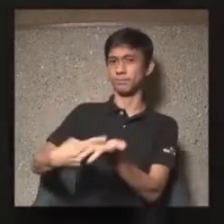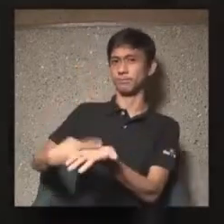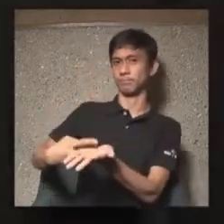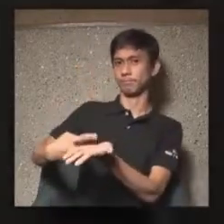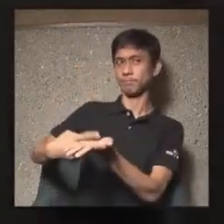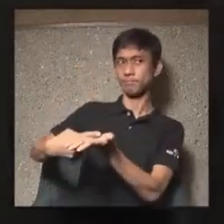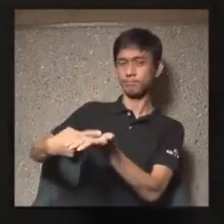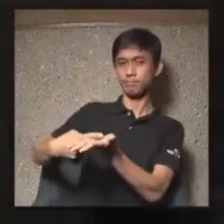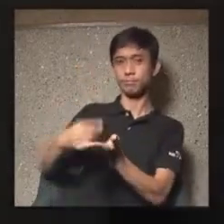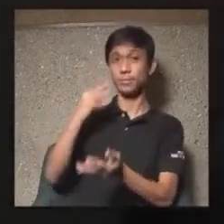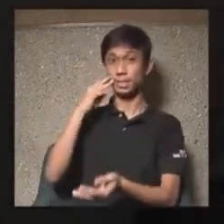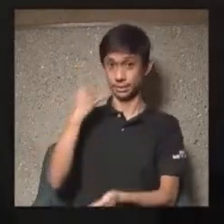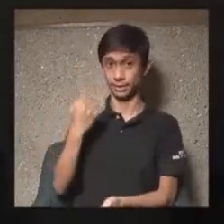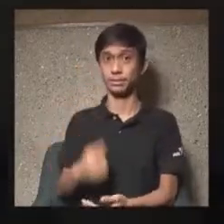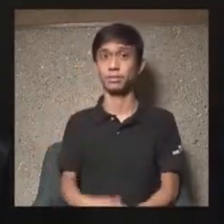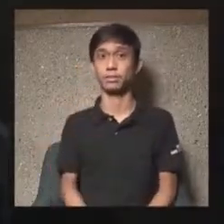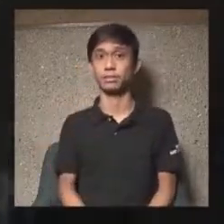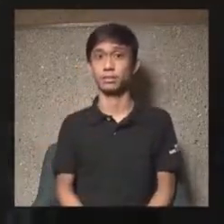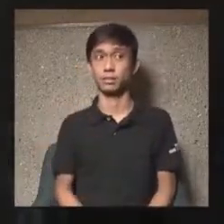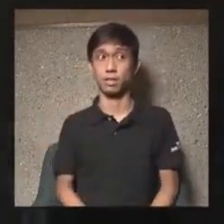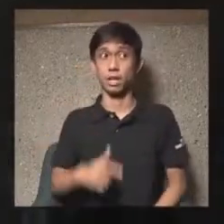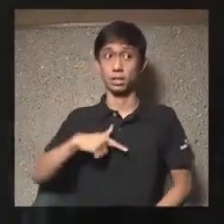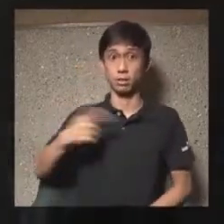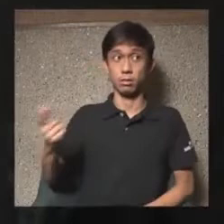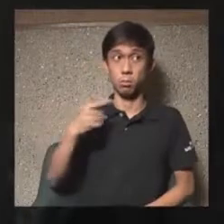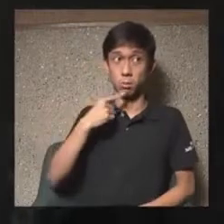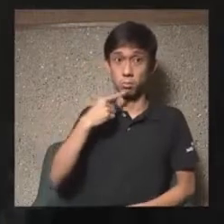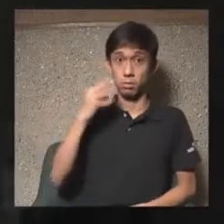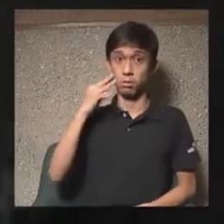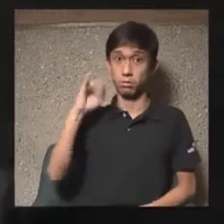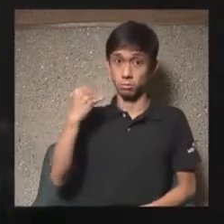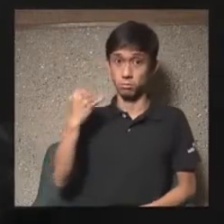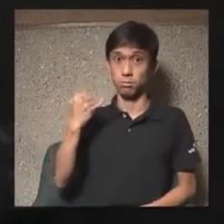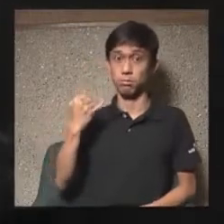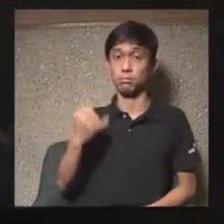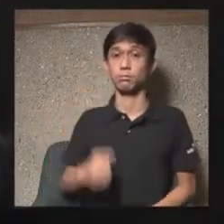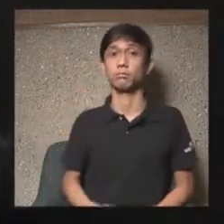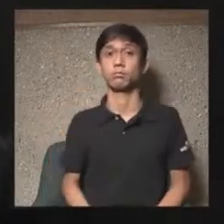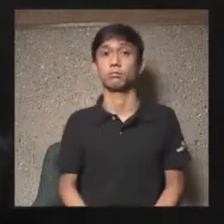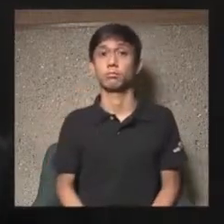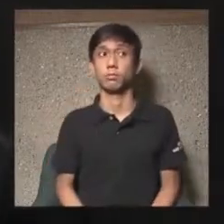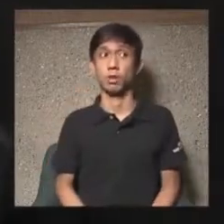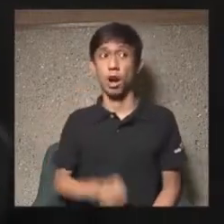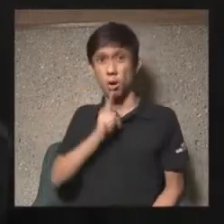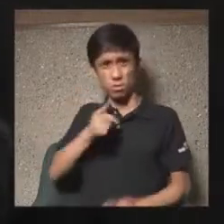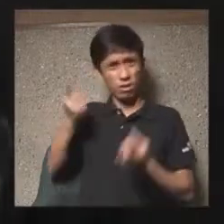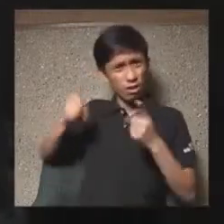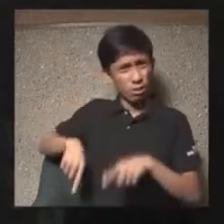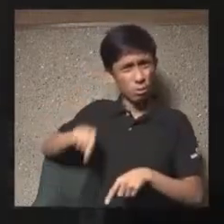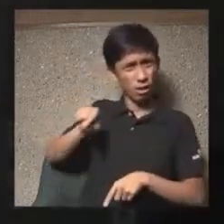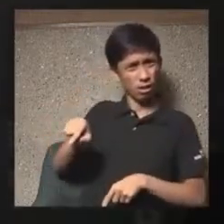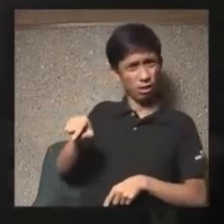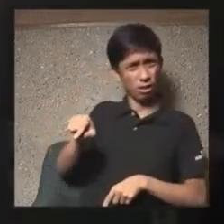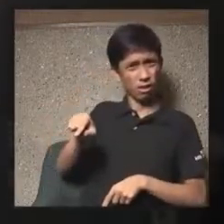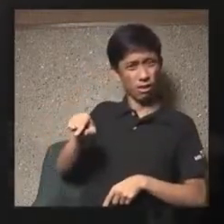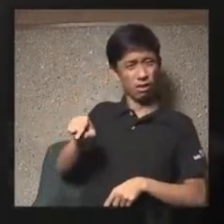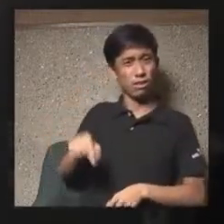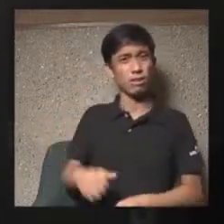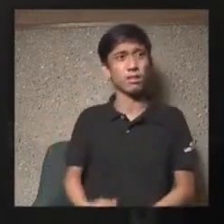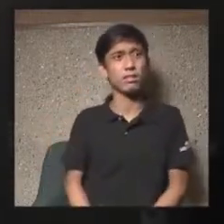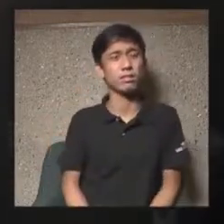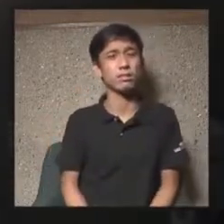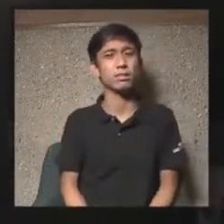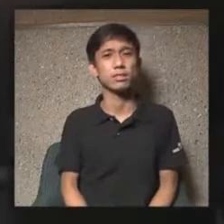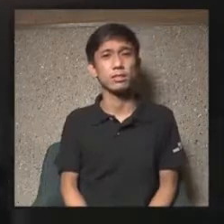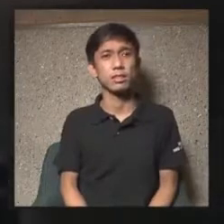But then what he said was going to happen, happened. A few days after,